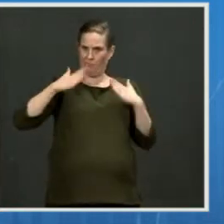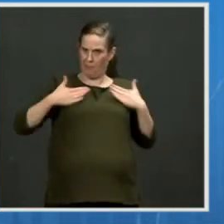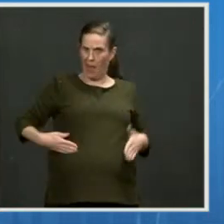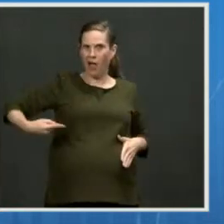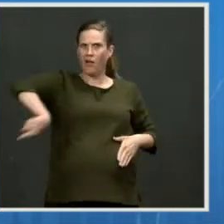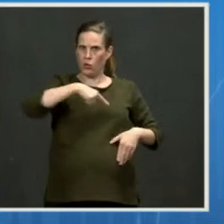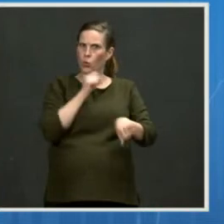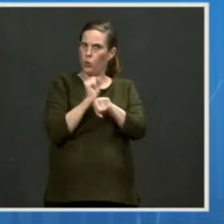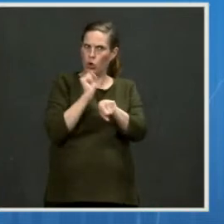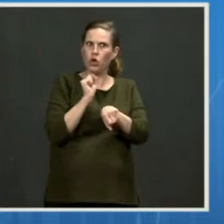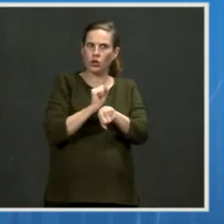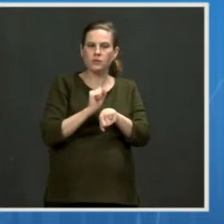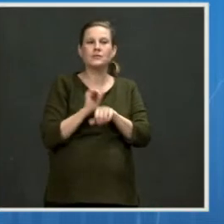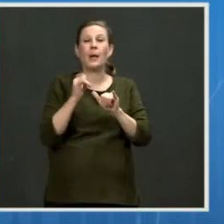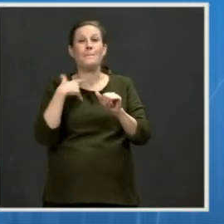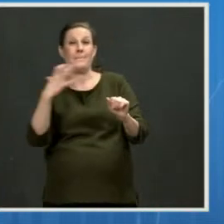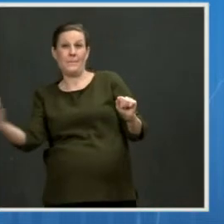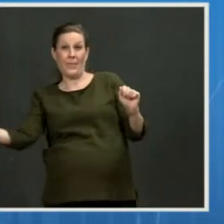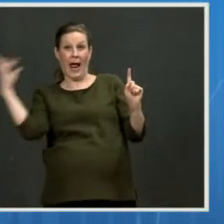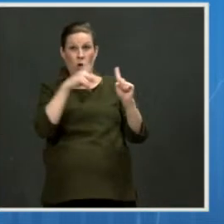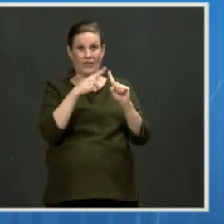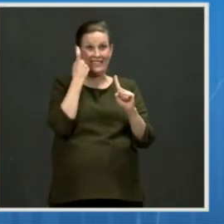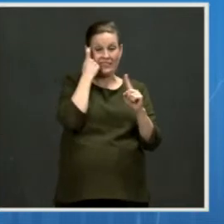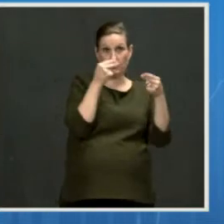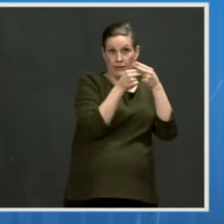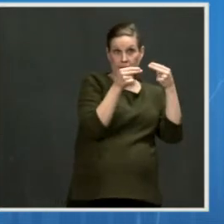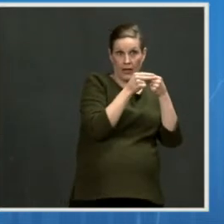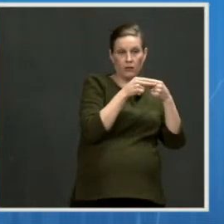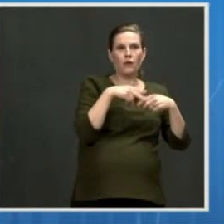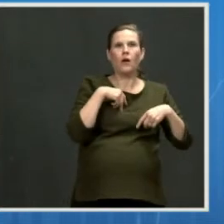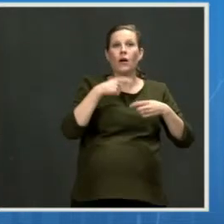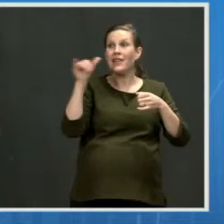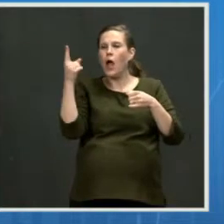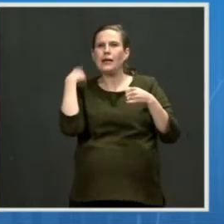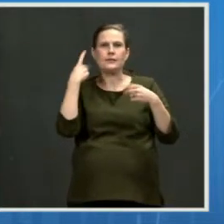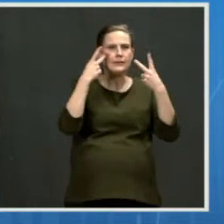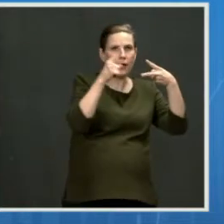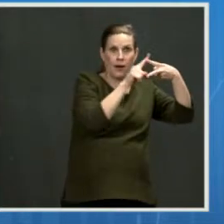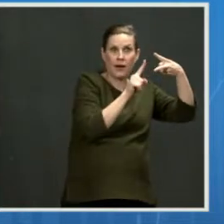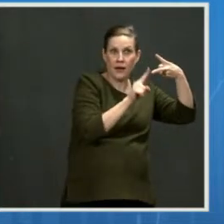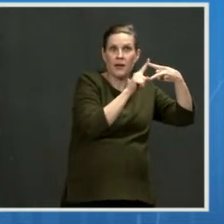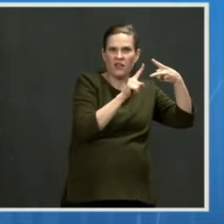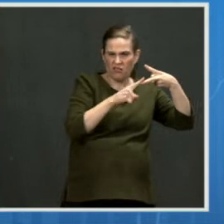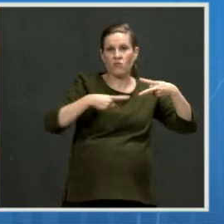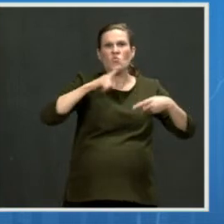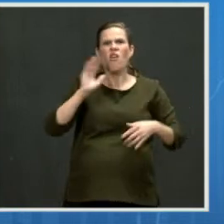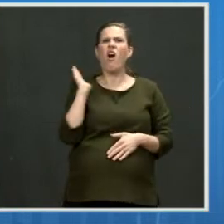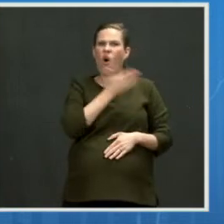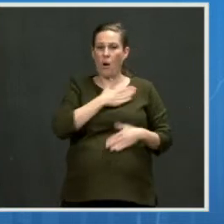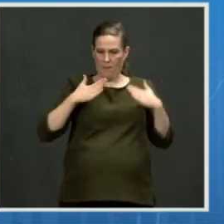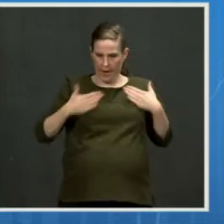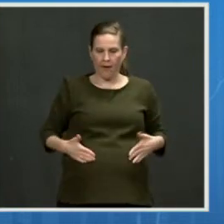beginning, we are seeing now immune protection against COVID-19 variants when individuals